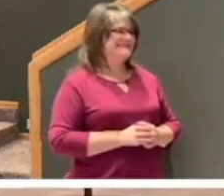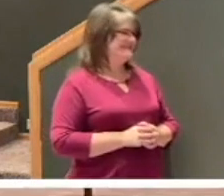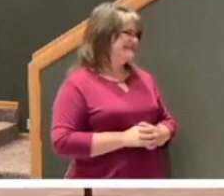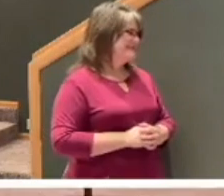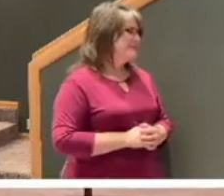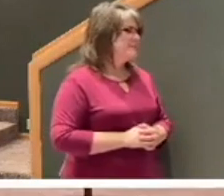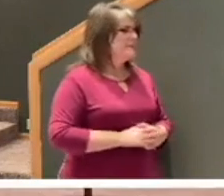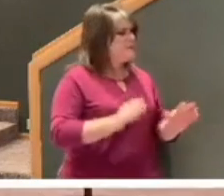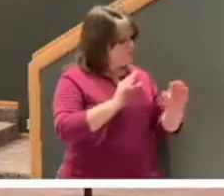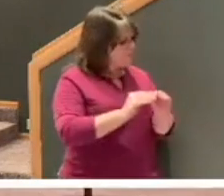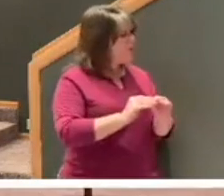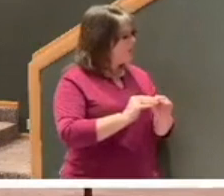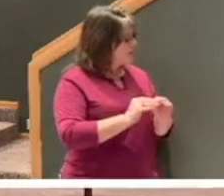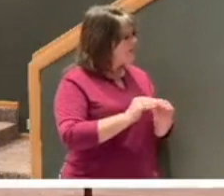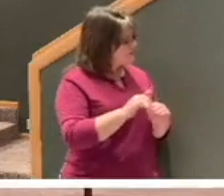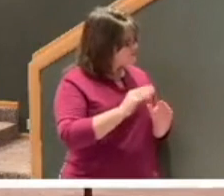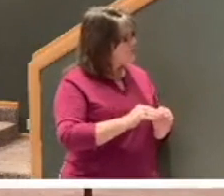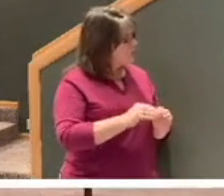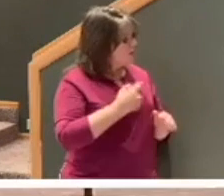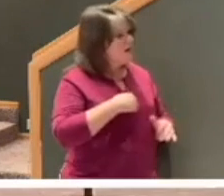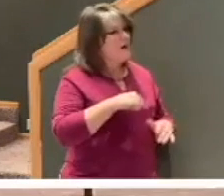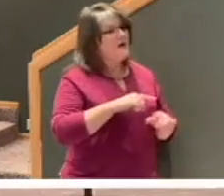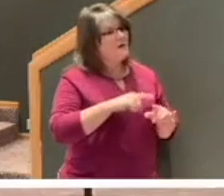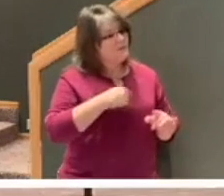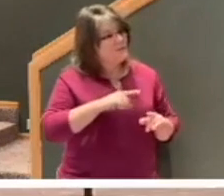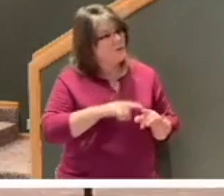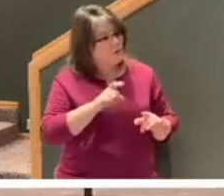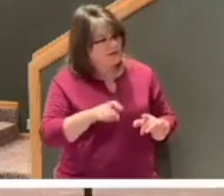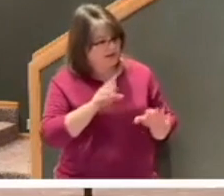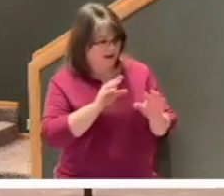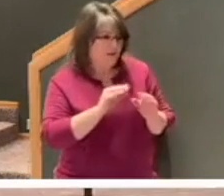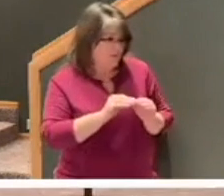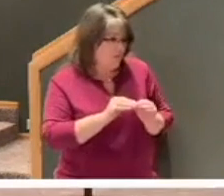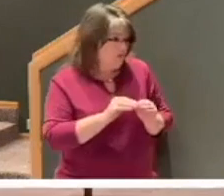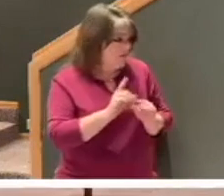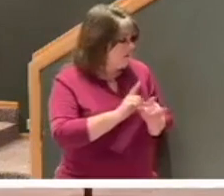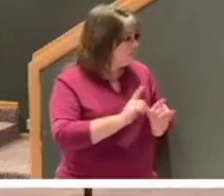about it. There's more, but we need even more.